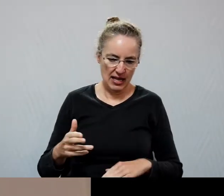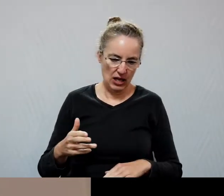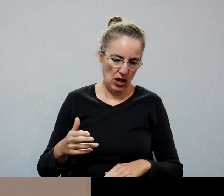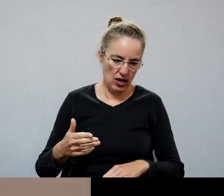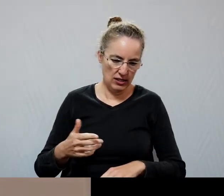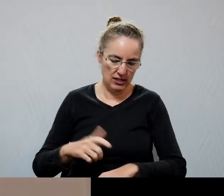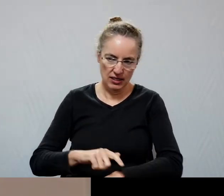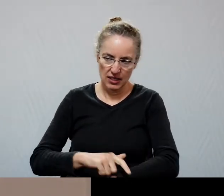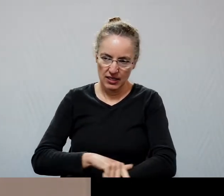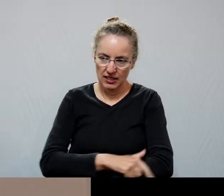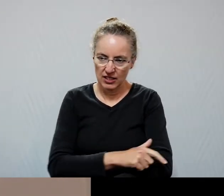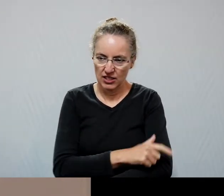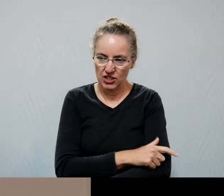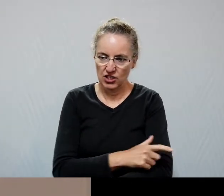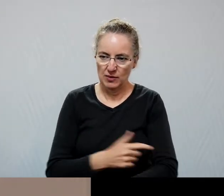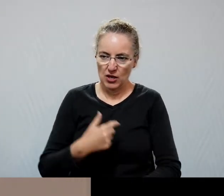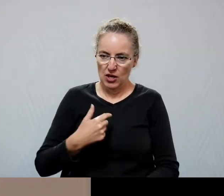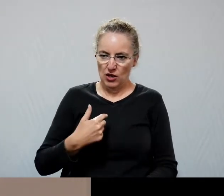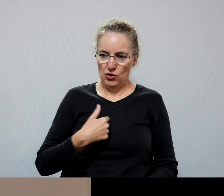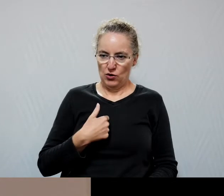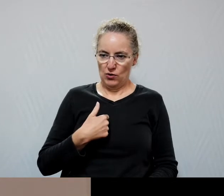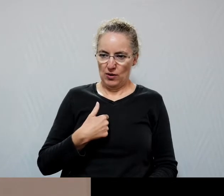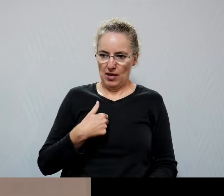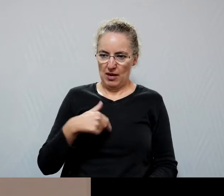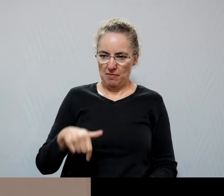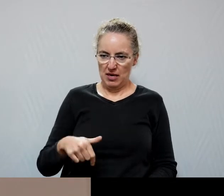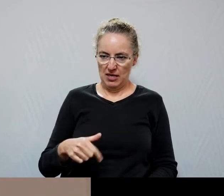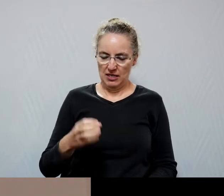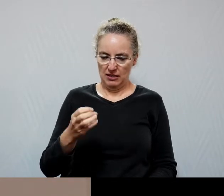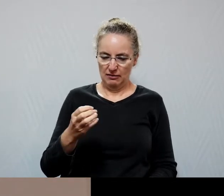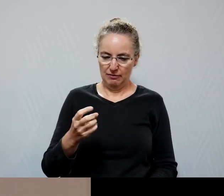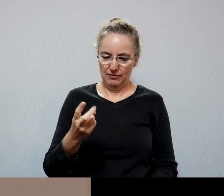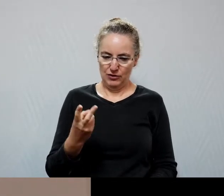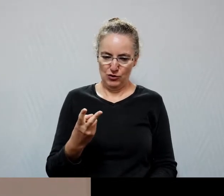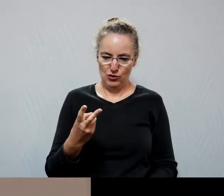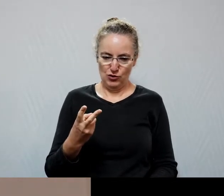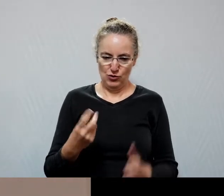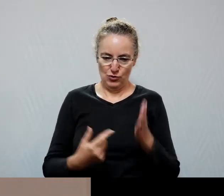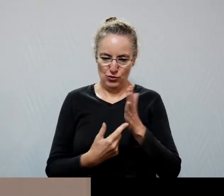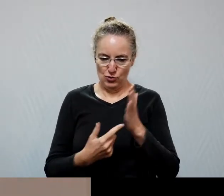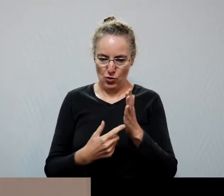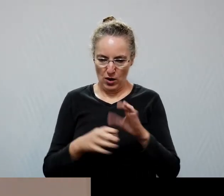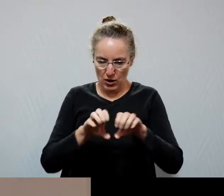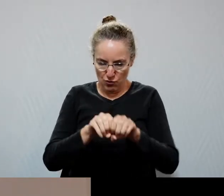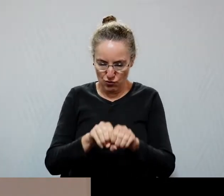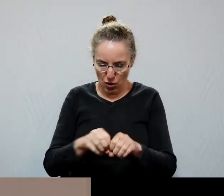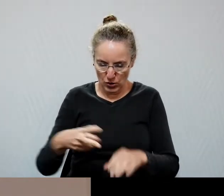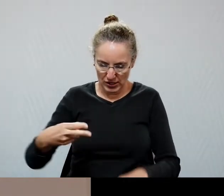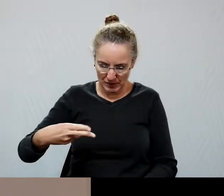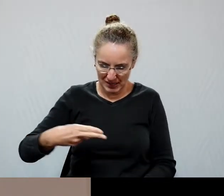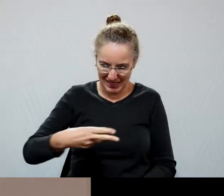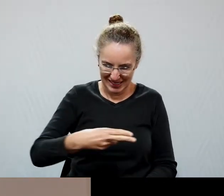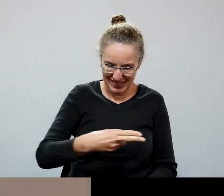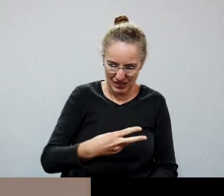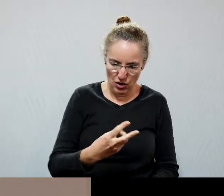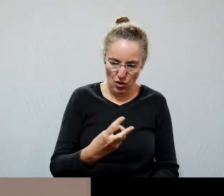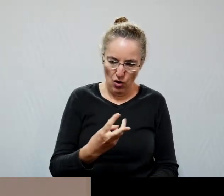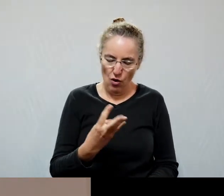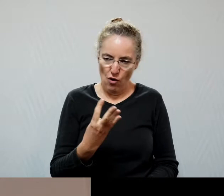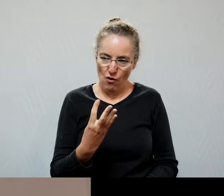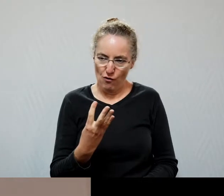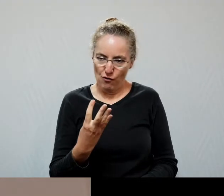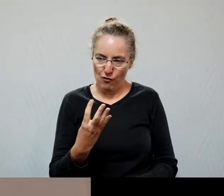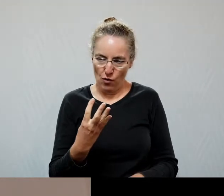about. You will need 2 toilet rolls, some scissors, 4 bottle lids,